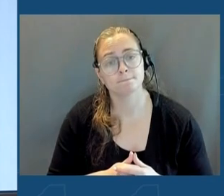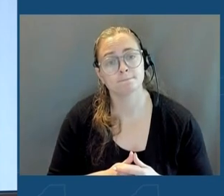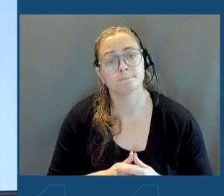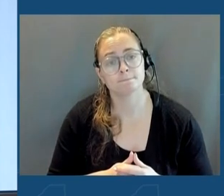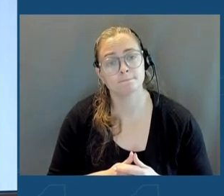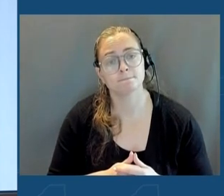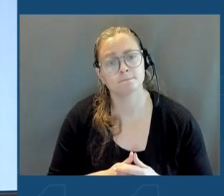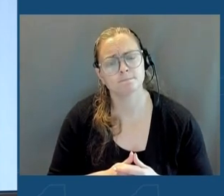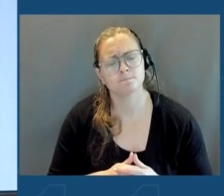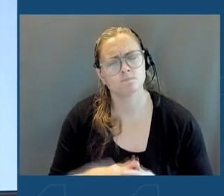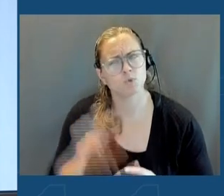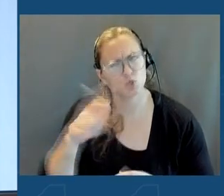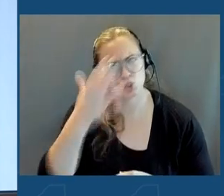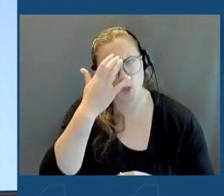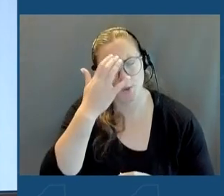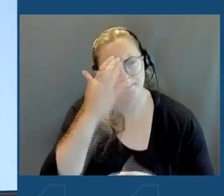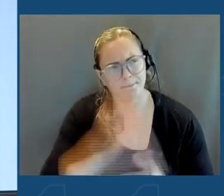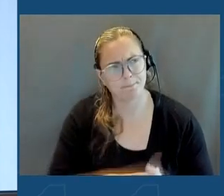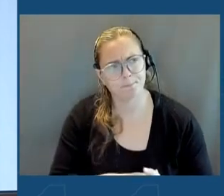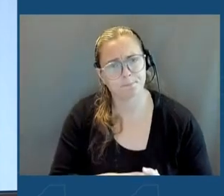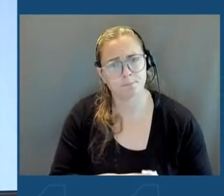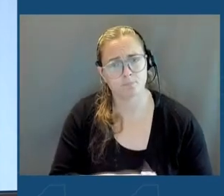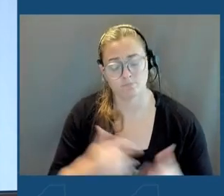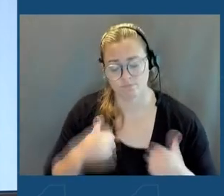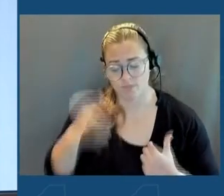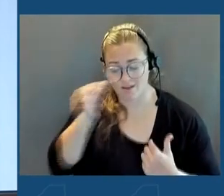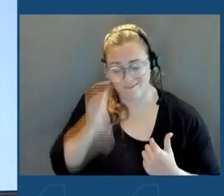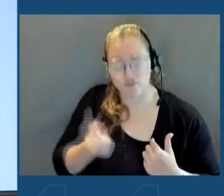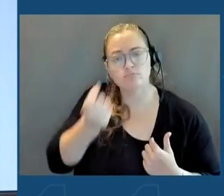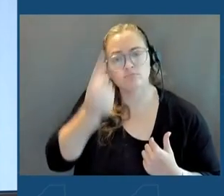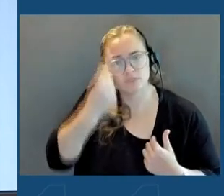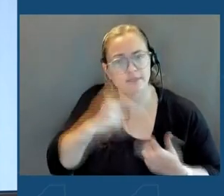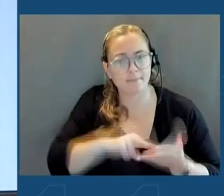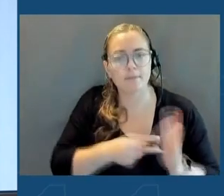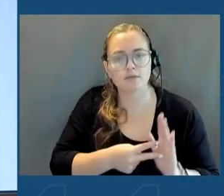Know that you have a governor who understands what that means.